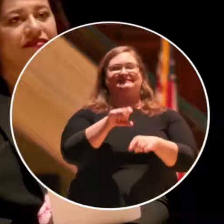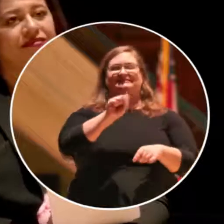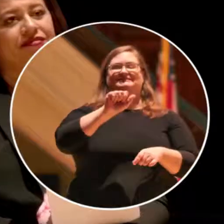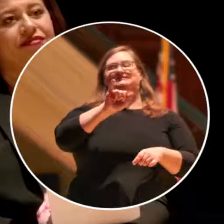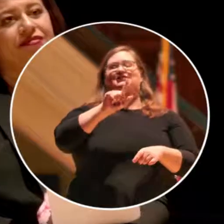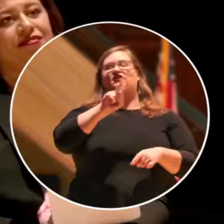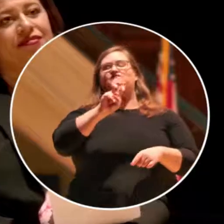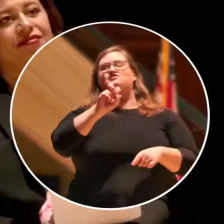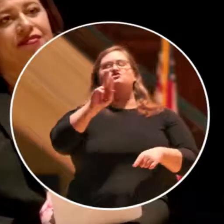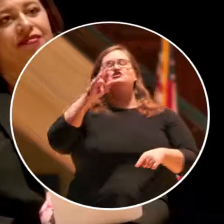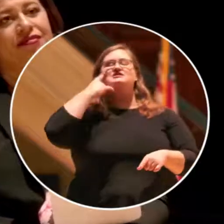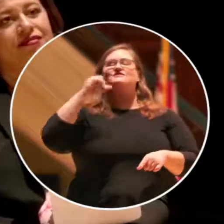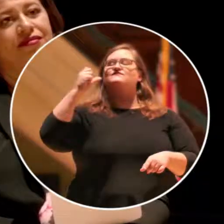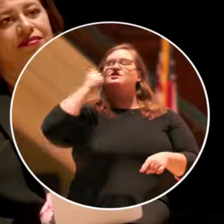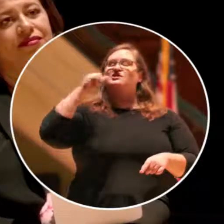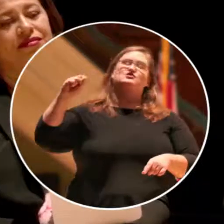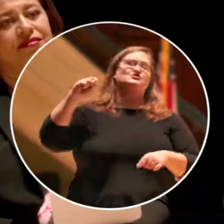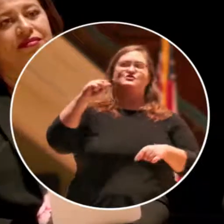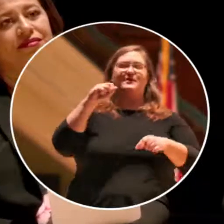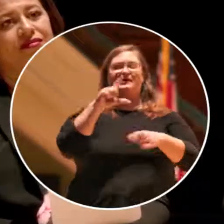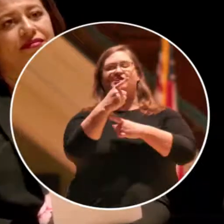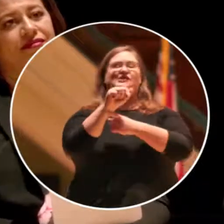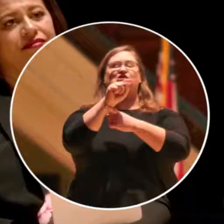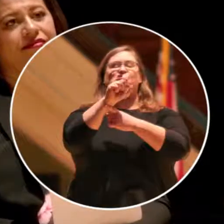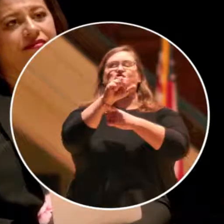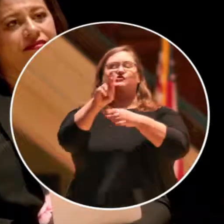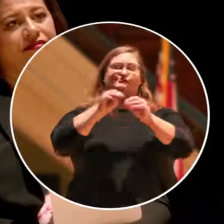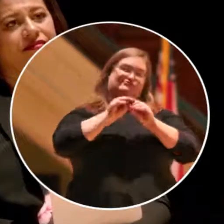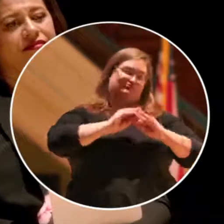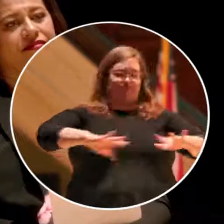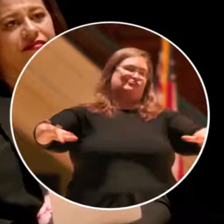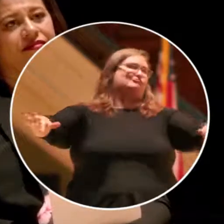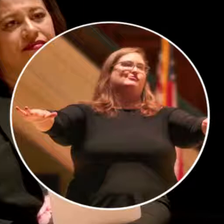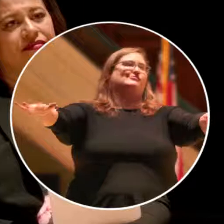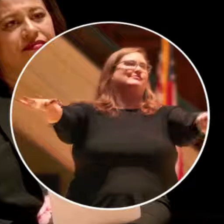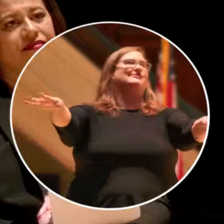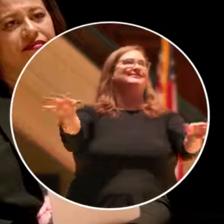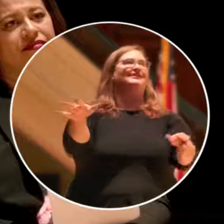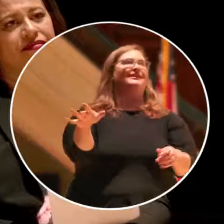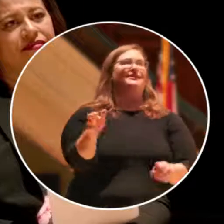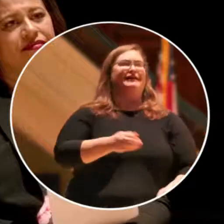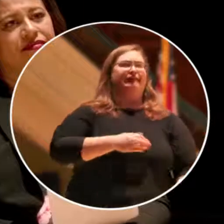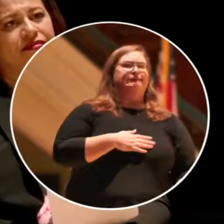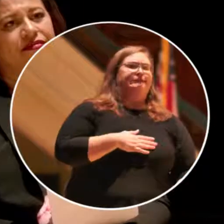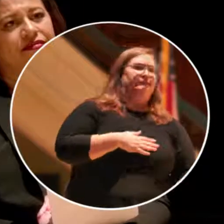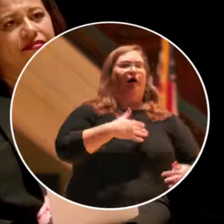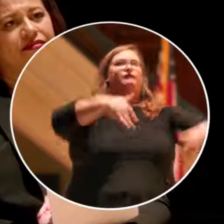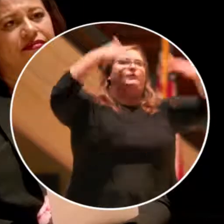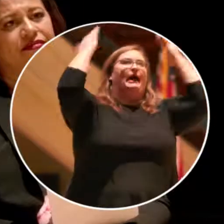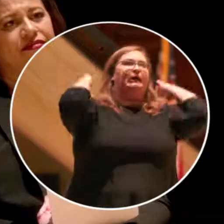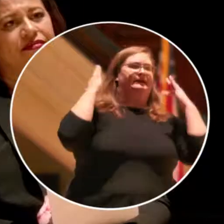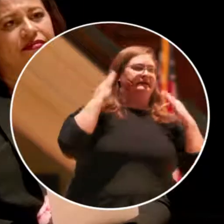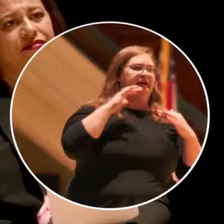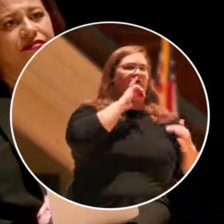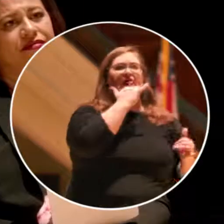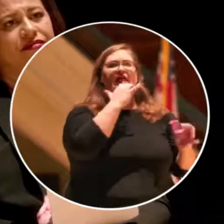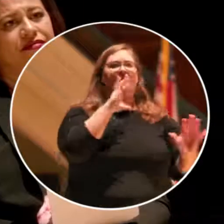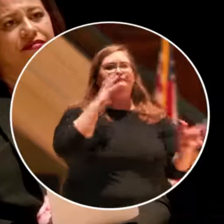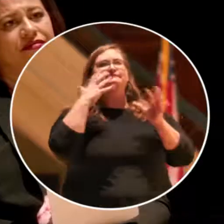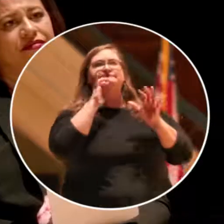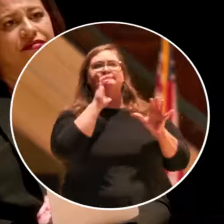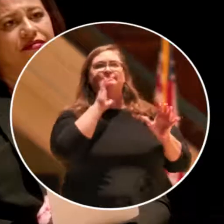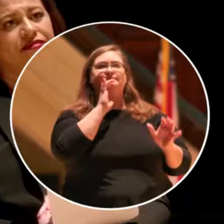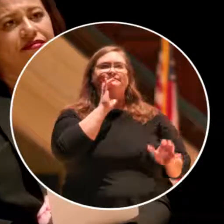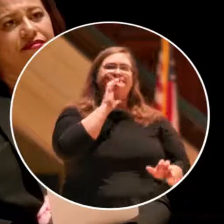are messy and overwhelming, yet they're equally beautiful and fun. And it is then when I